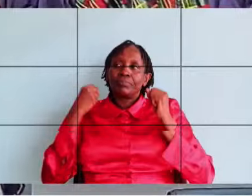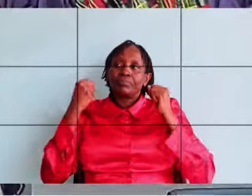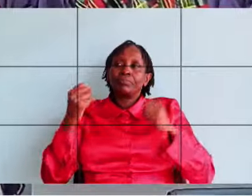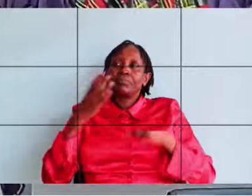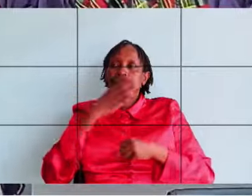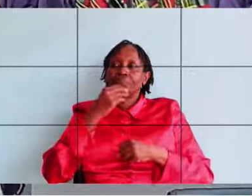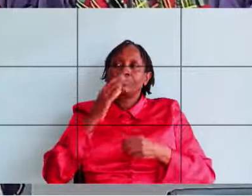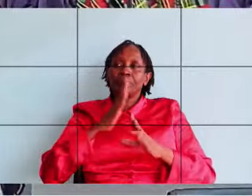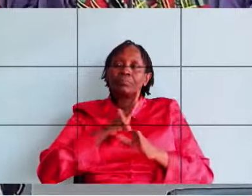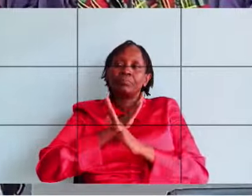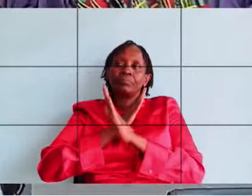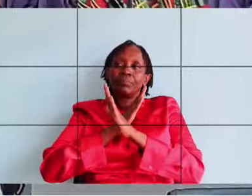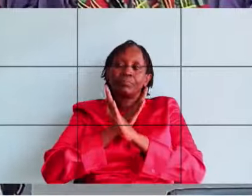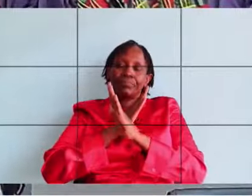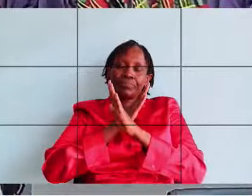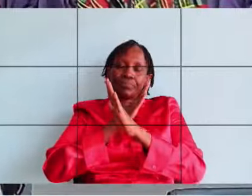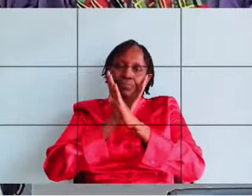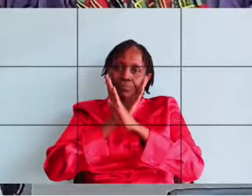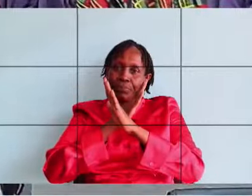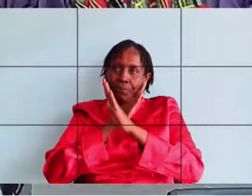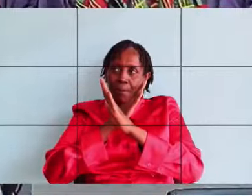my strength, my